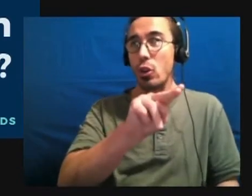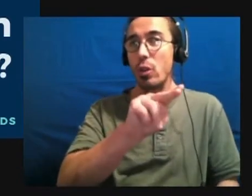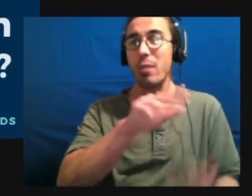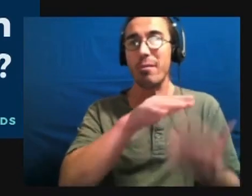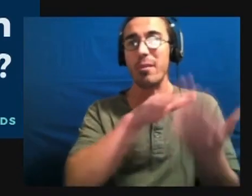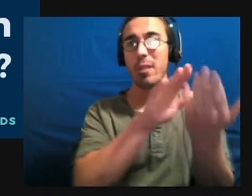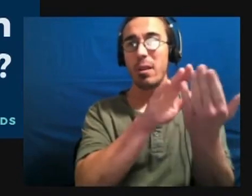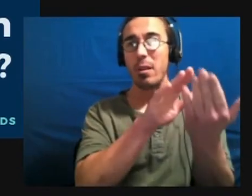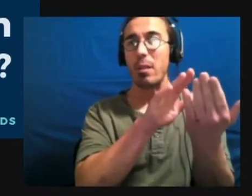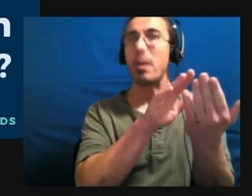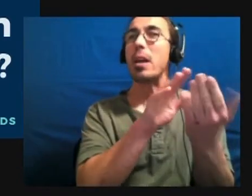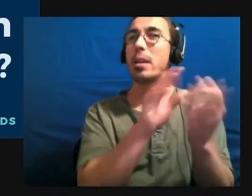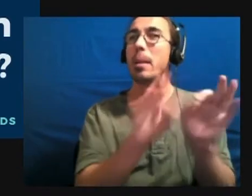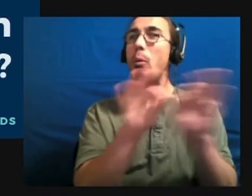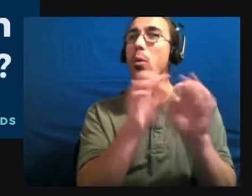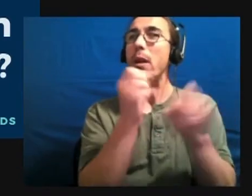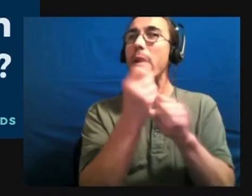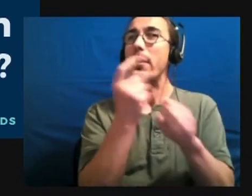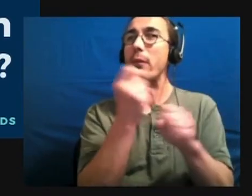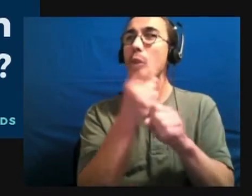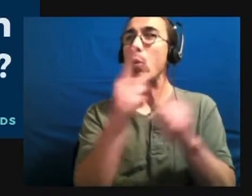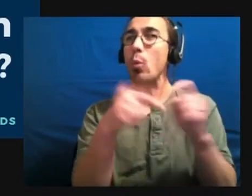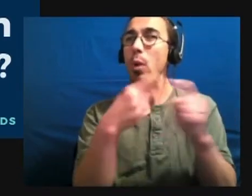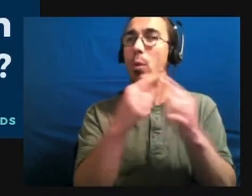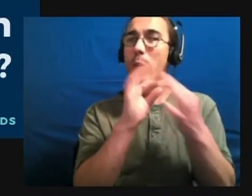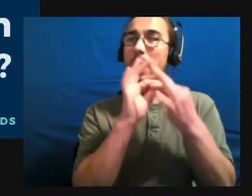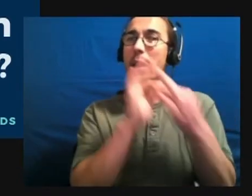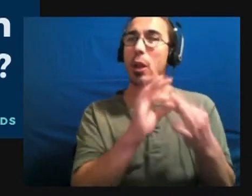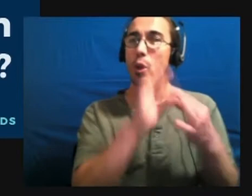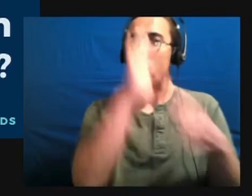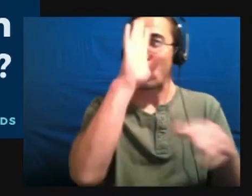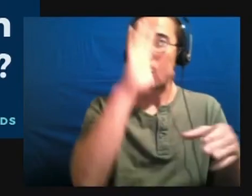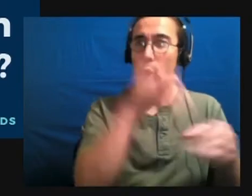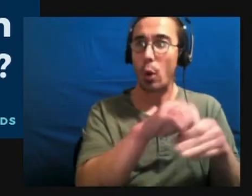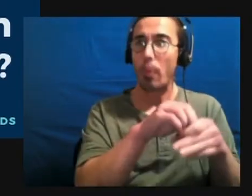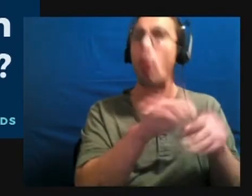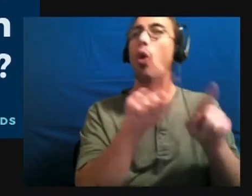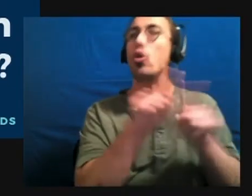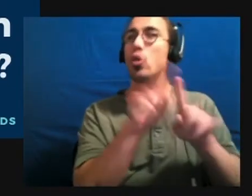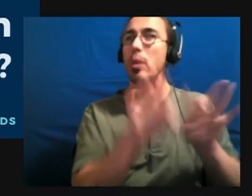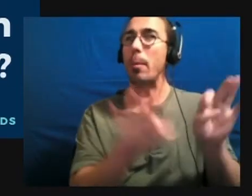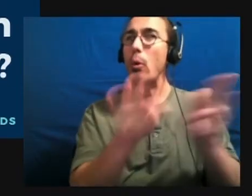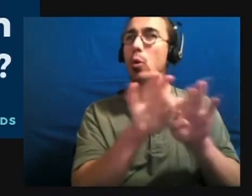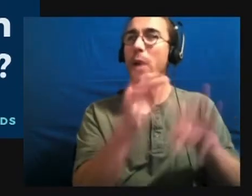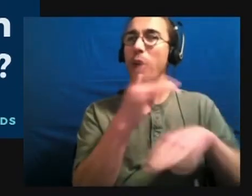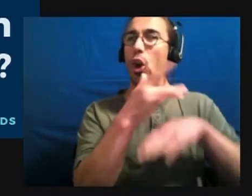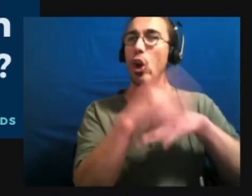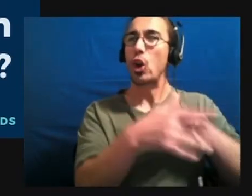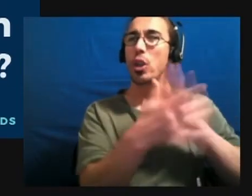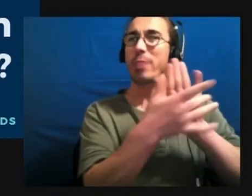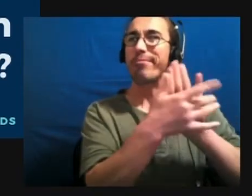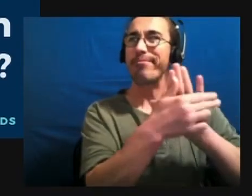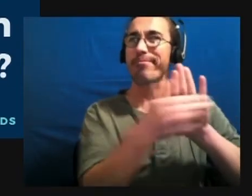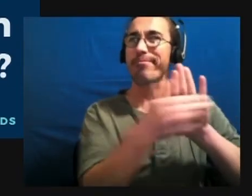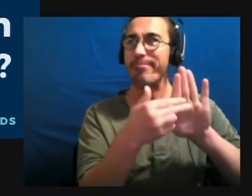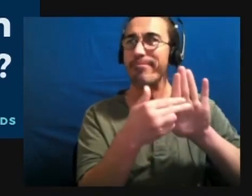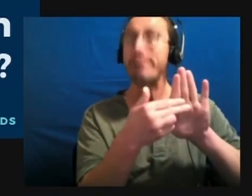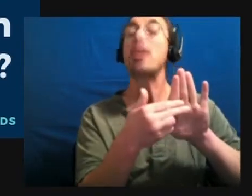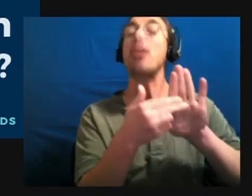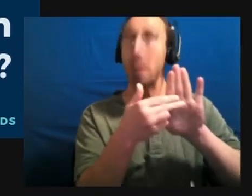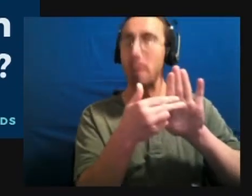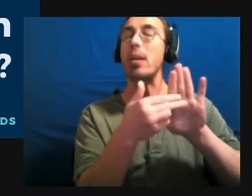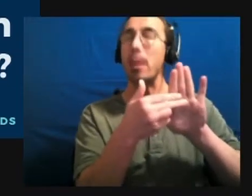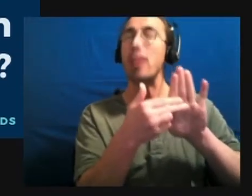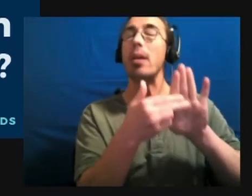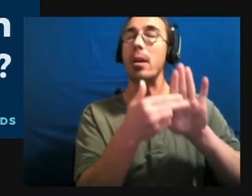about autism and earlier diagnosis. So now they want to figure out ways to start diagnosing autistic